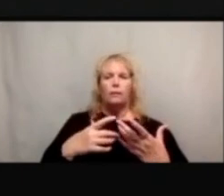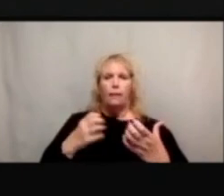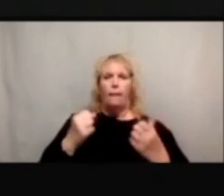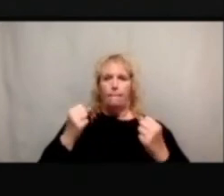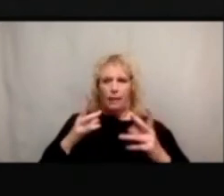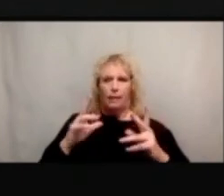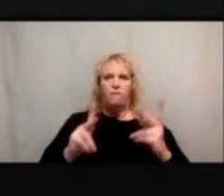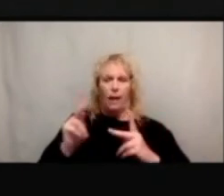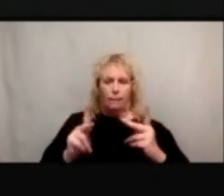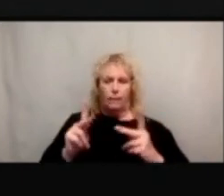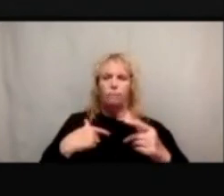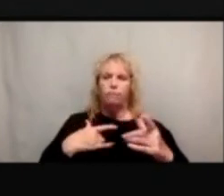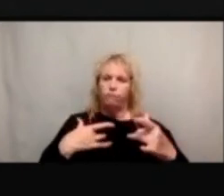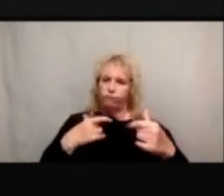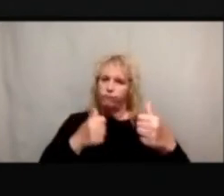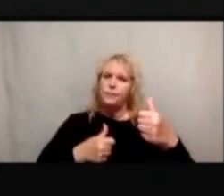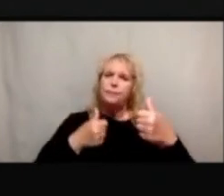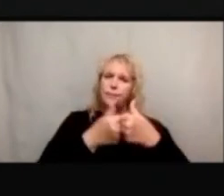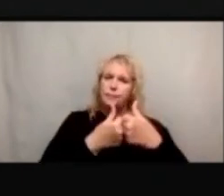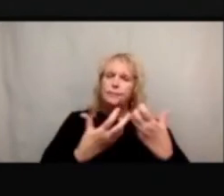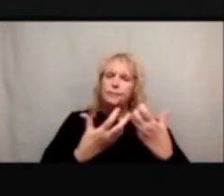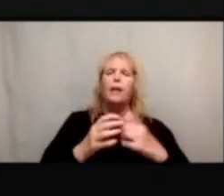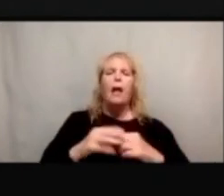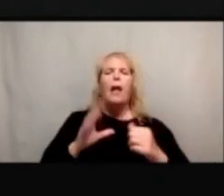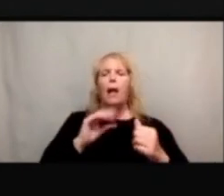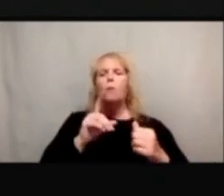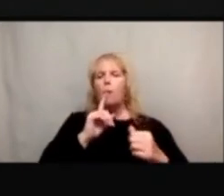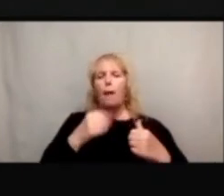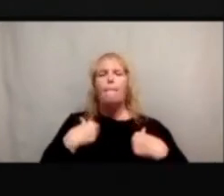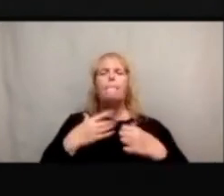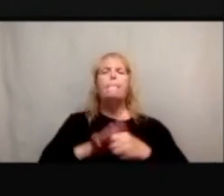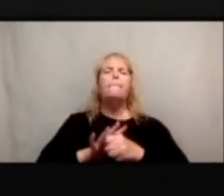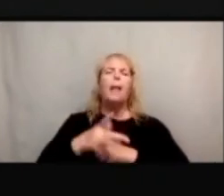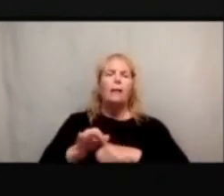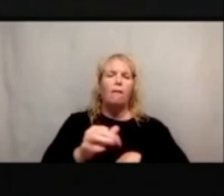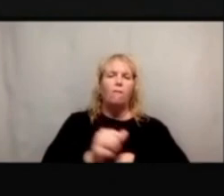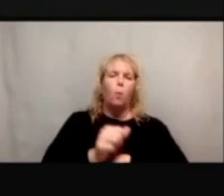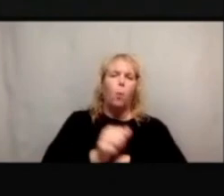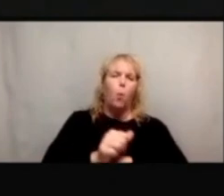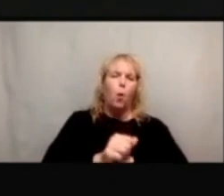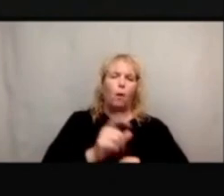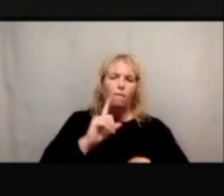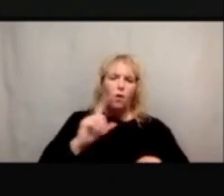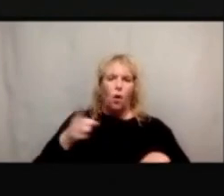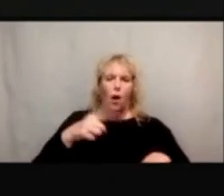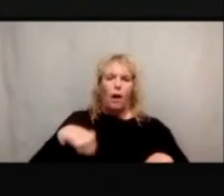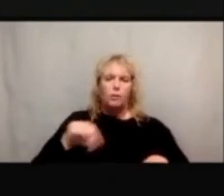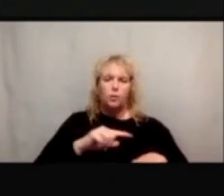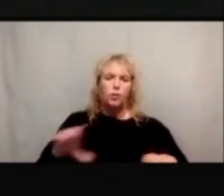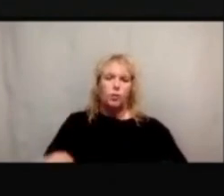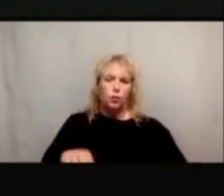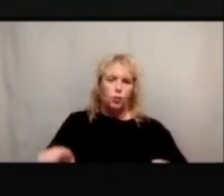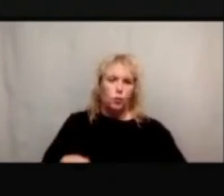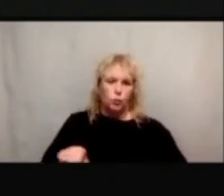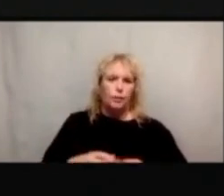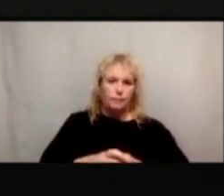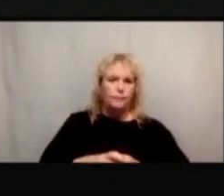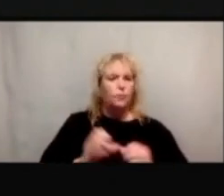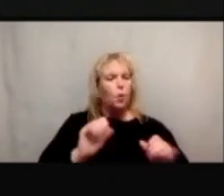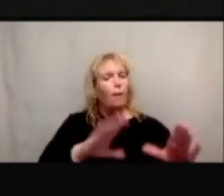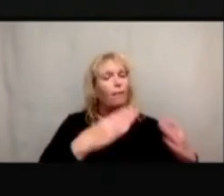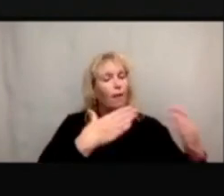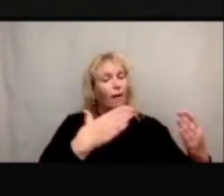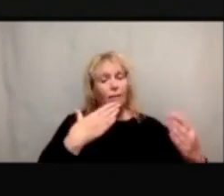facing. And I think we can all agree there's plenty of work still for us to do in a post-pandemic world. So thank you very